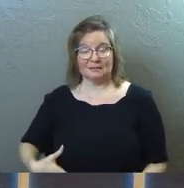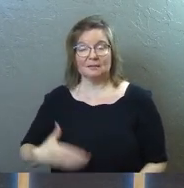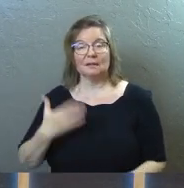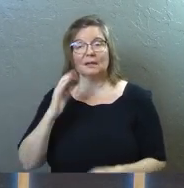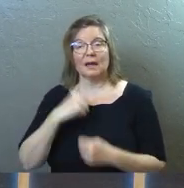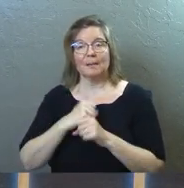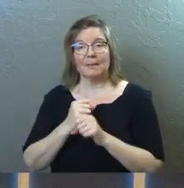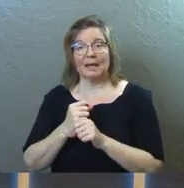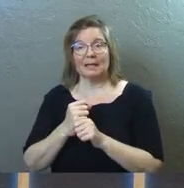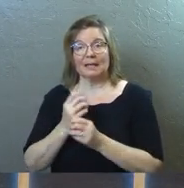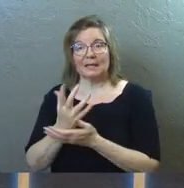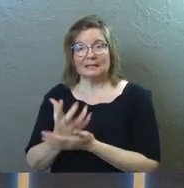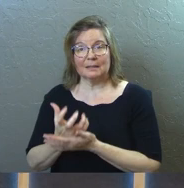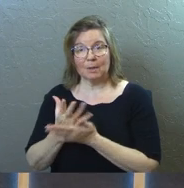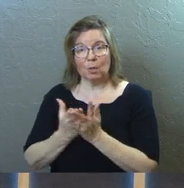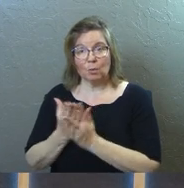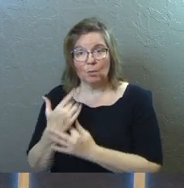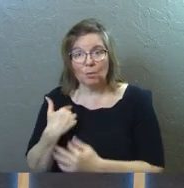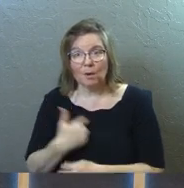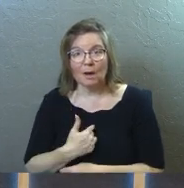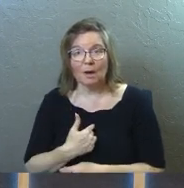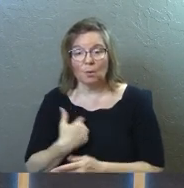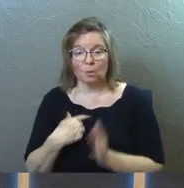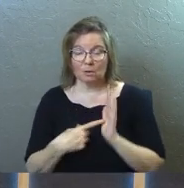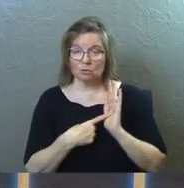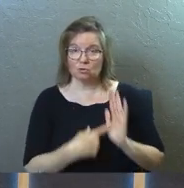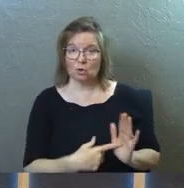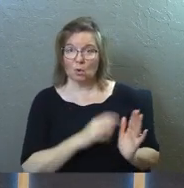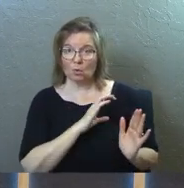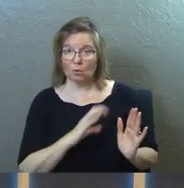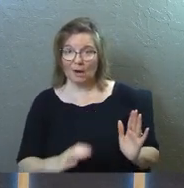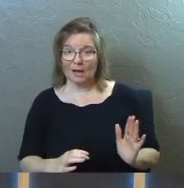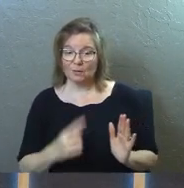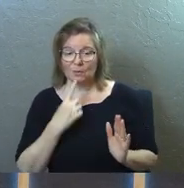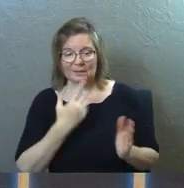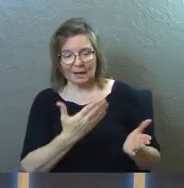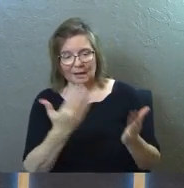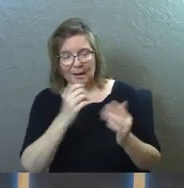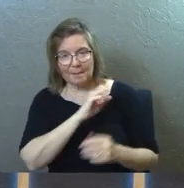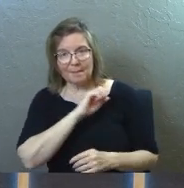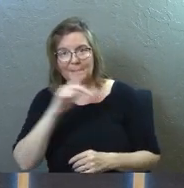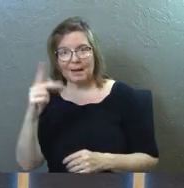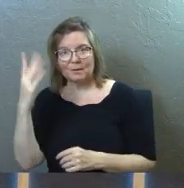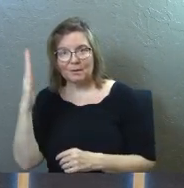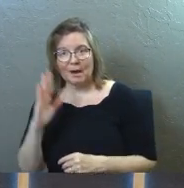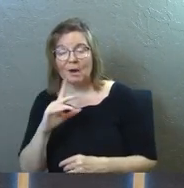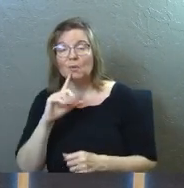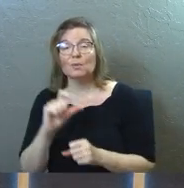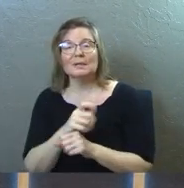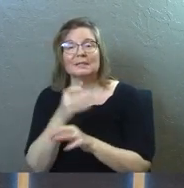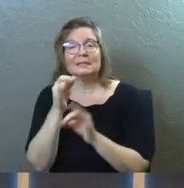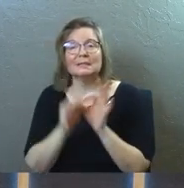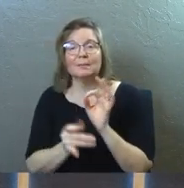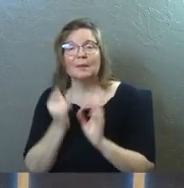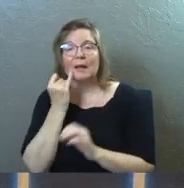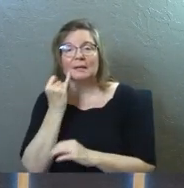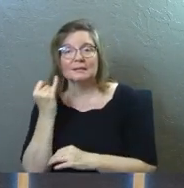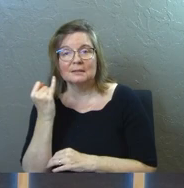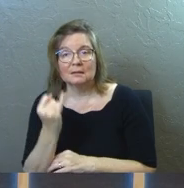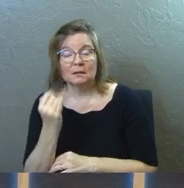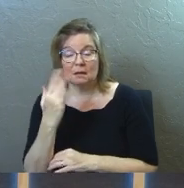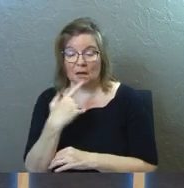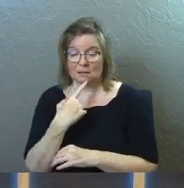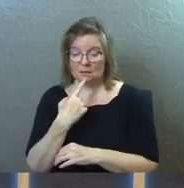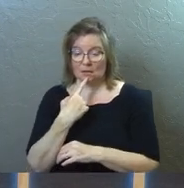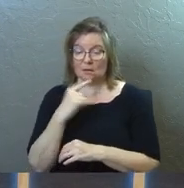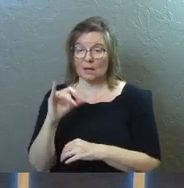appeal through us. We speak for Christ when we plead, come back to God. It's a really simple idea.